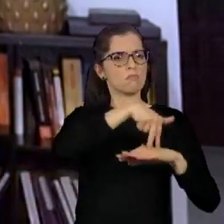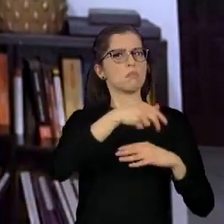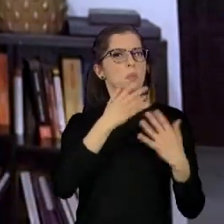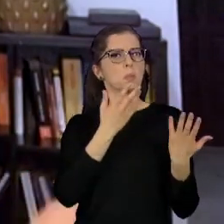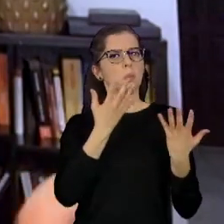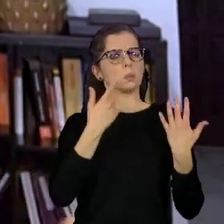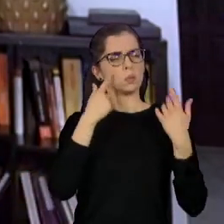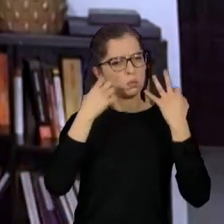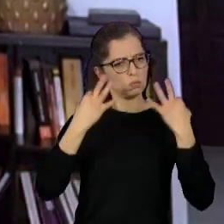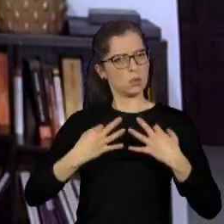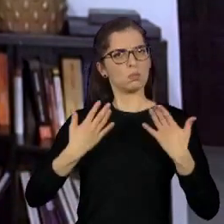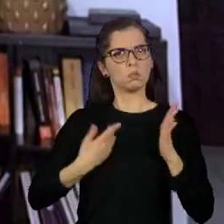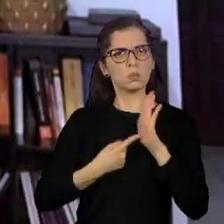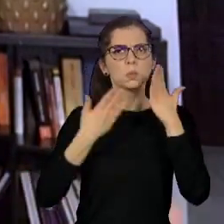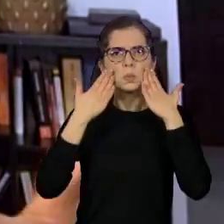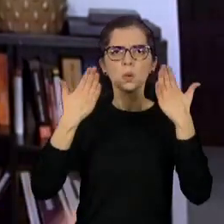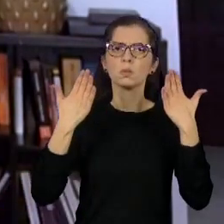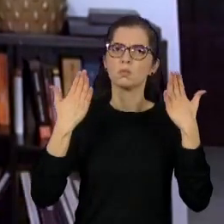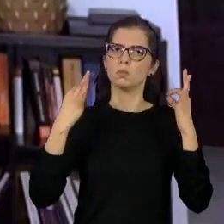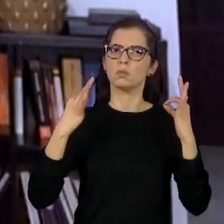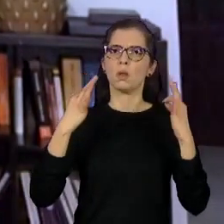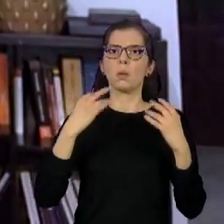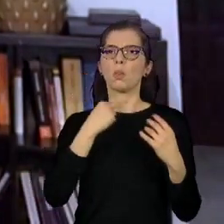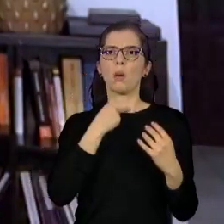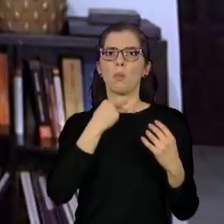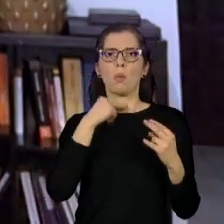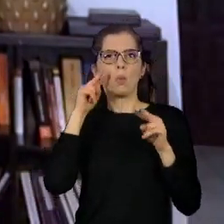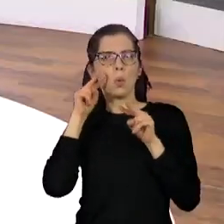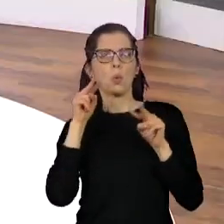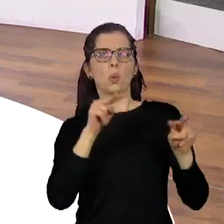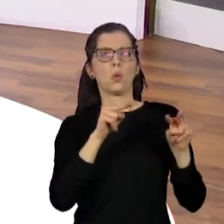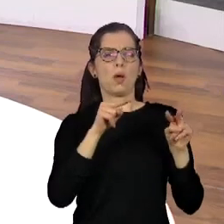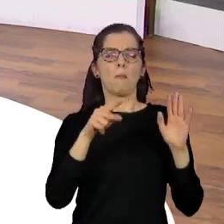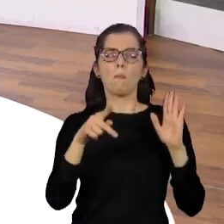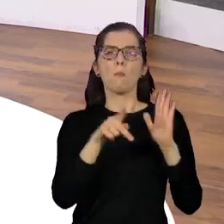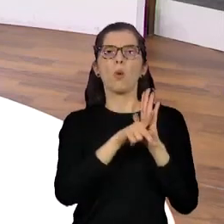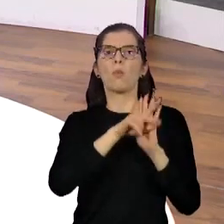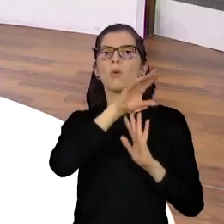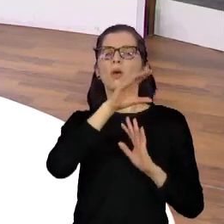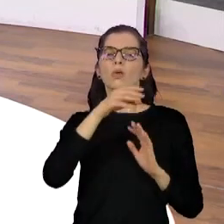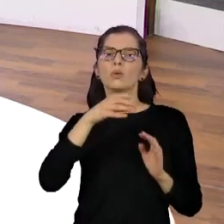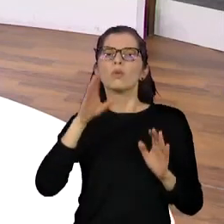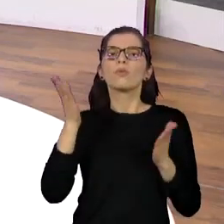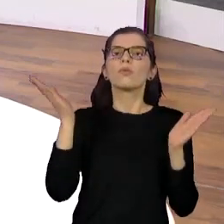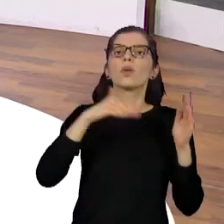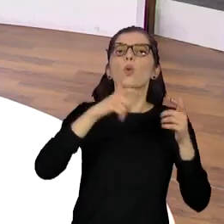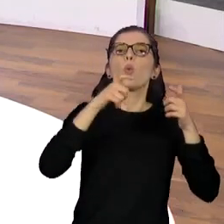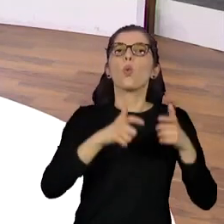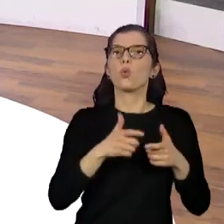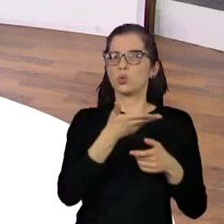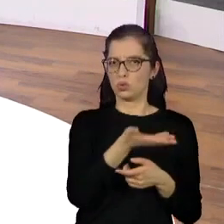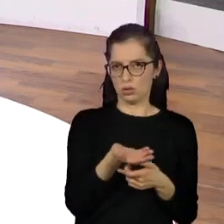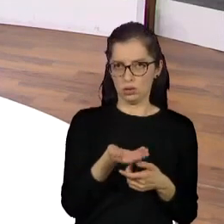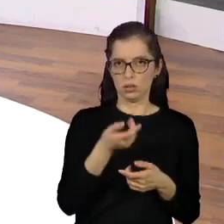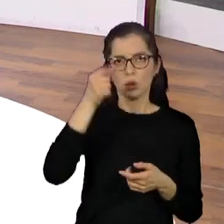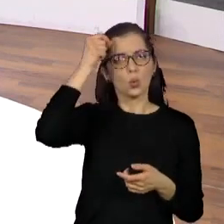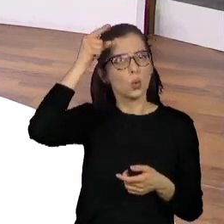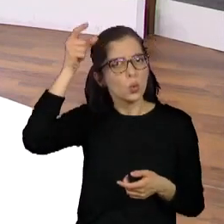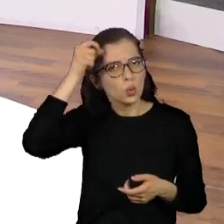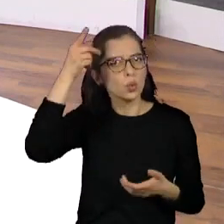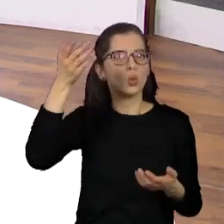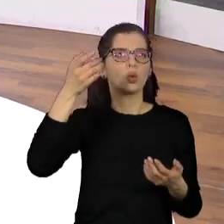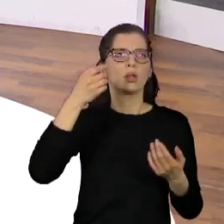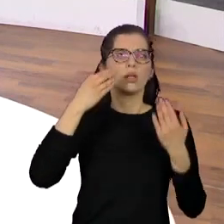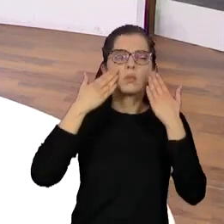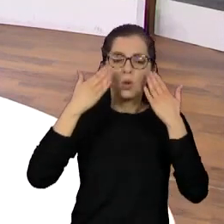seriously, you cannot be seen as a person who cares about your appearance. But I had come from a culture here in Nigeria where you have